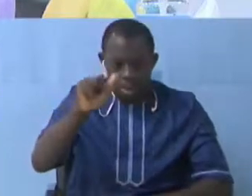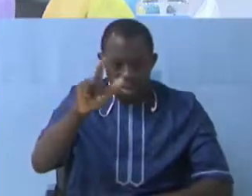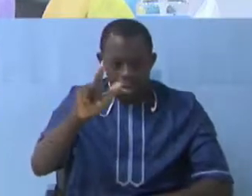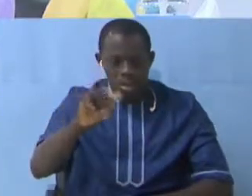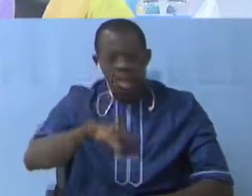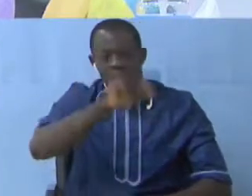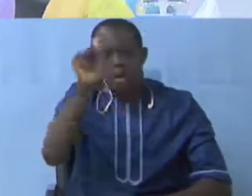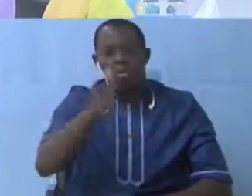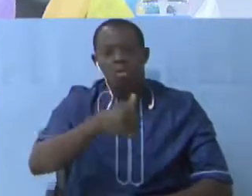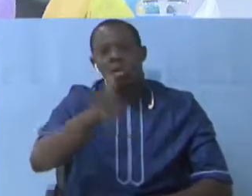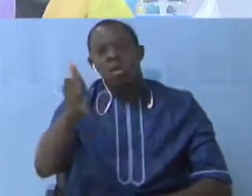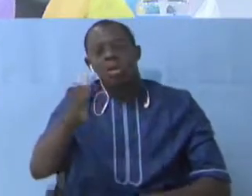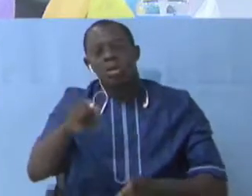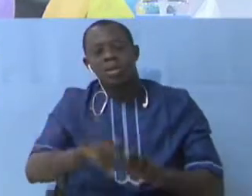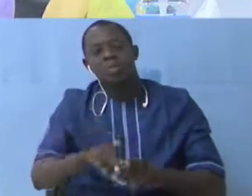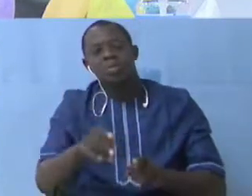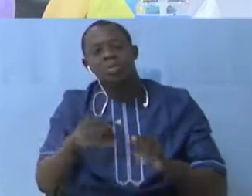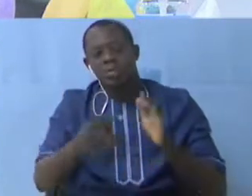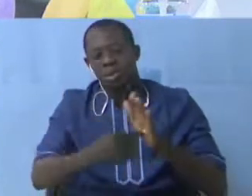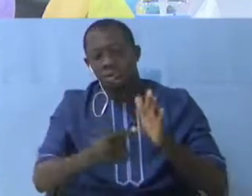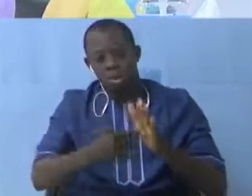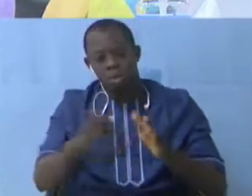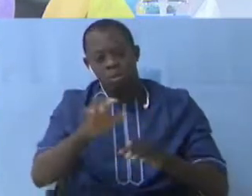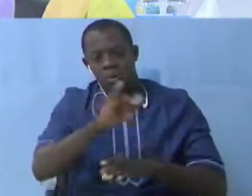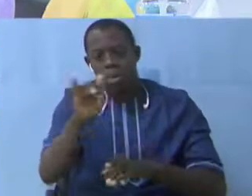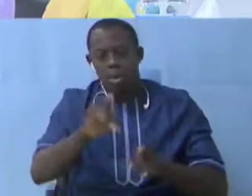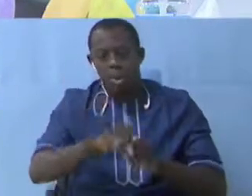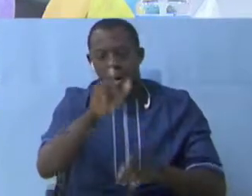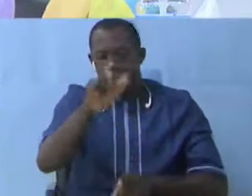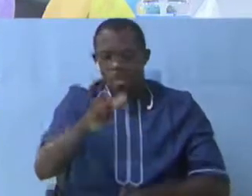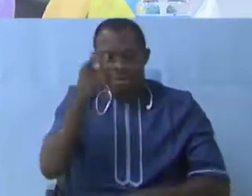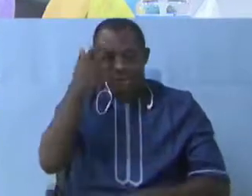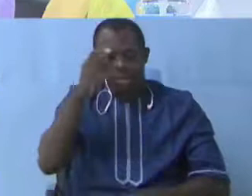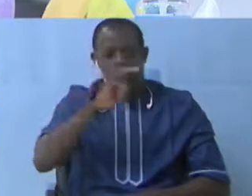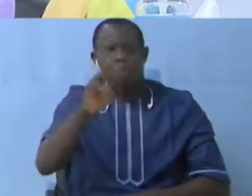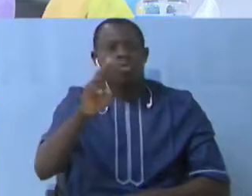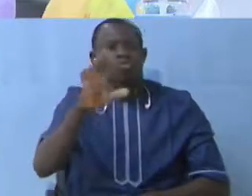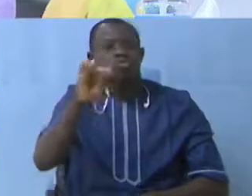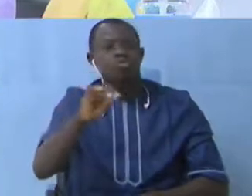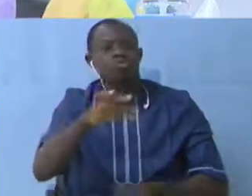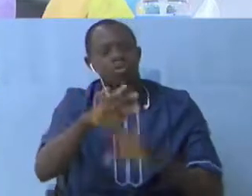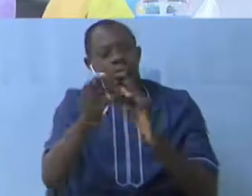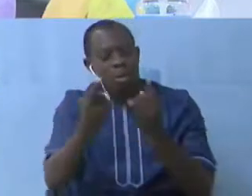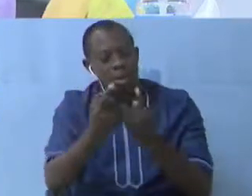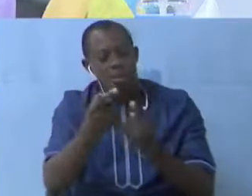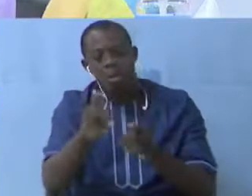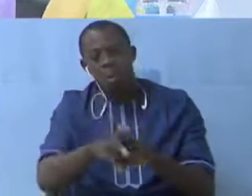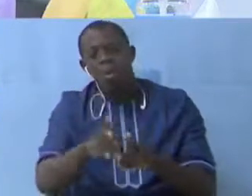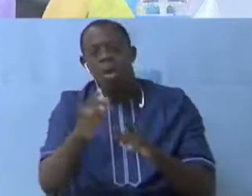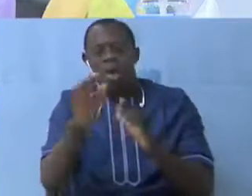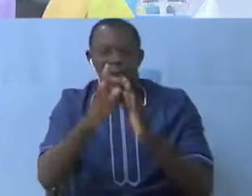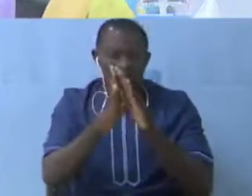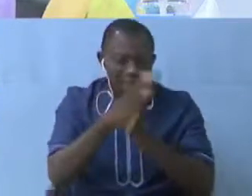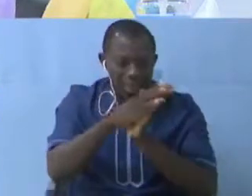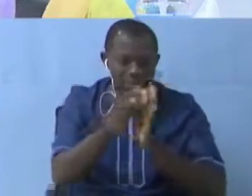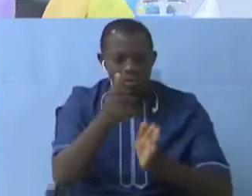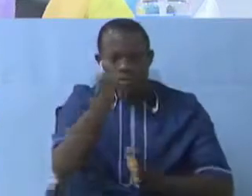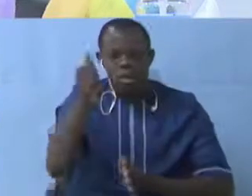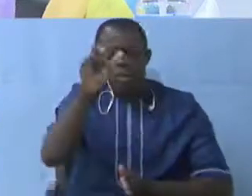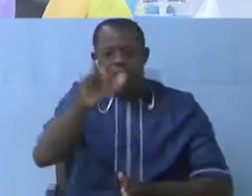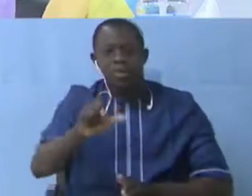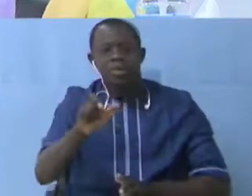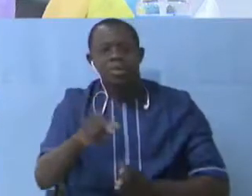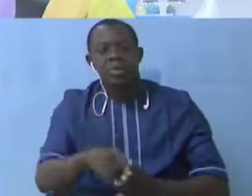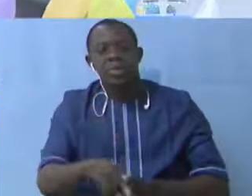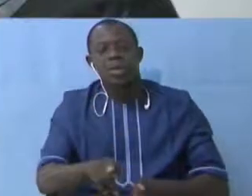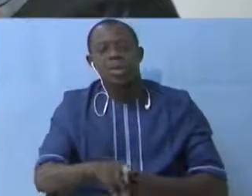wàlli loo xam ne ni wax nga ko te nekkul dëgg wala teg ay tuuma ci kaw nit. And also they introduced the